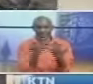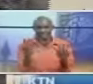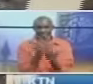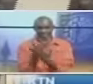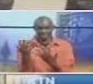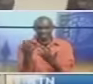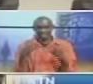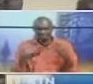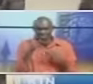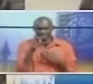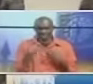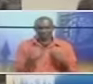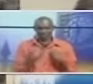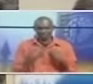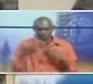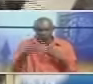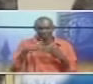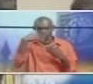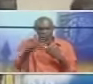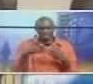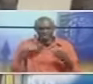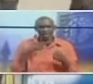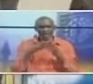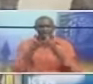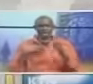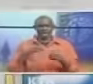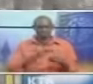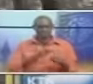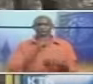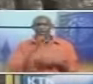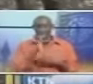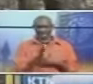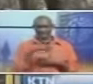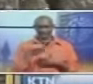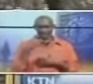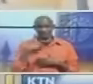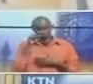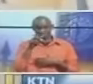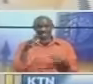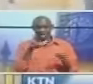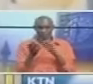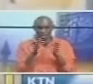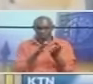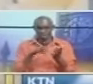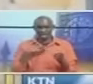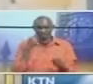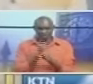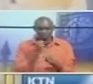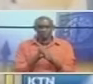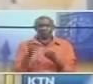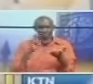an elaborate rehearsal with each force led by its own commander who oversees the drills. They are doing a lot of